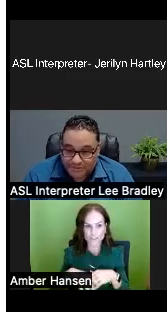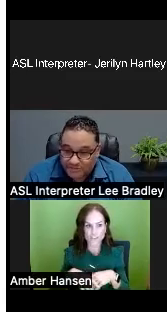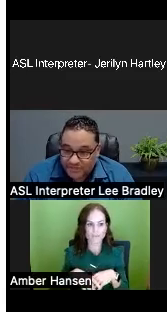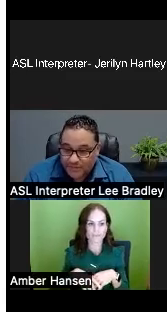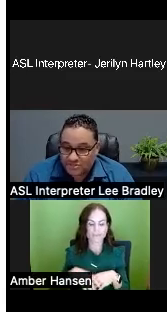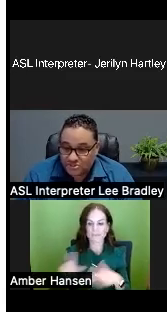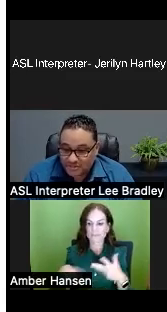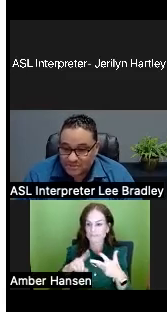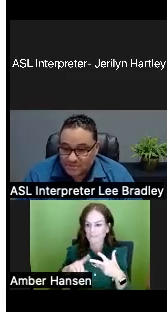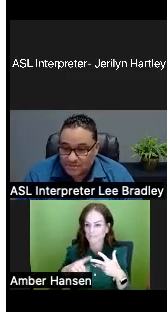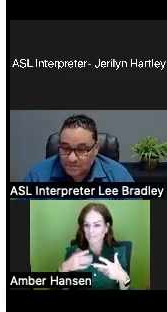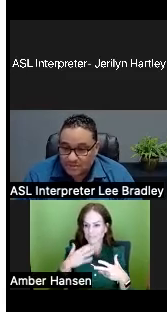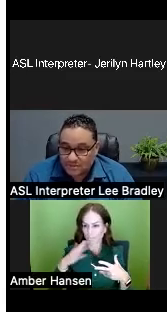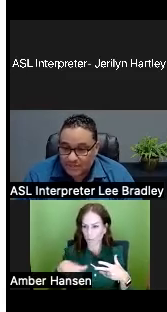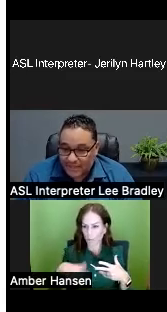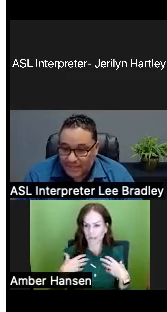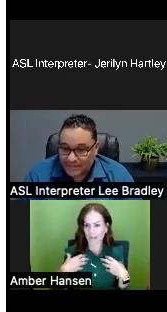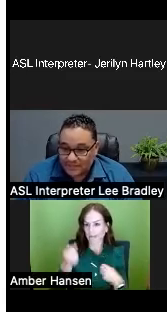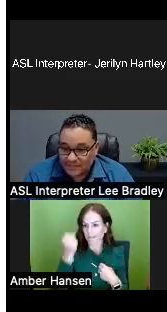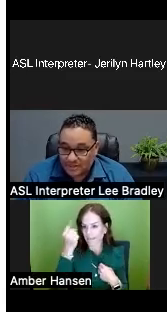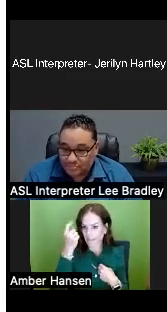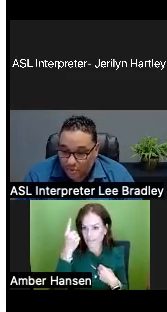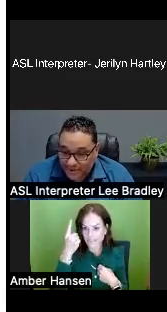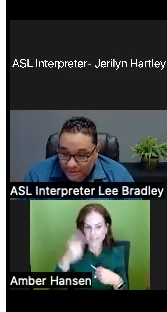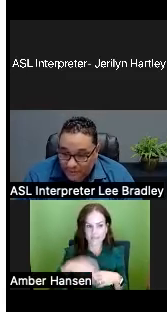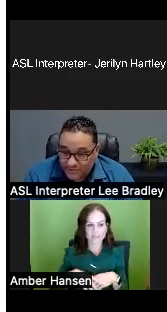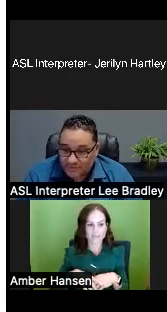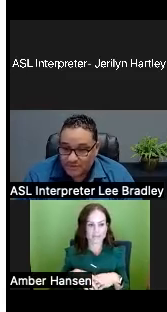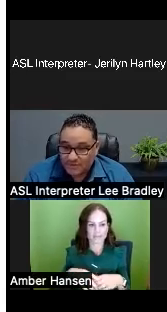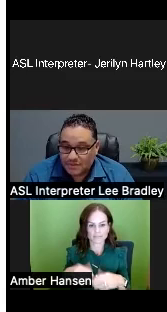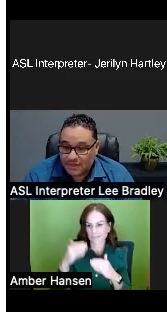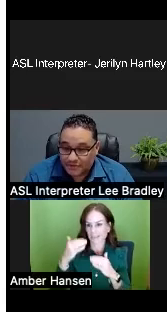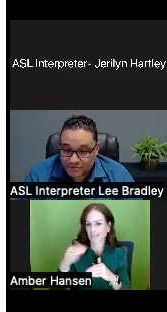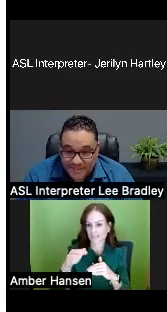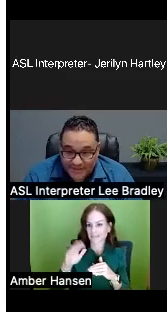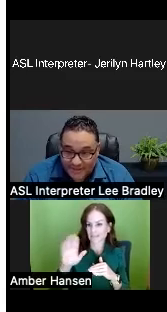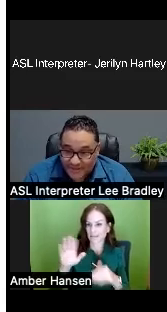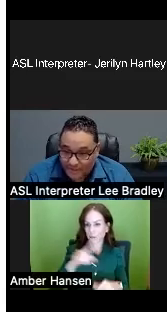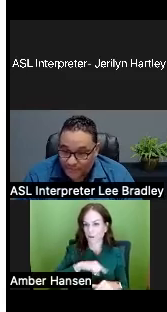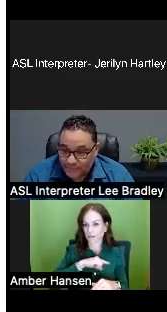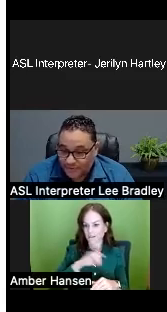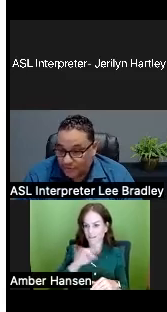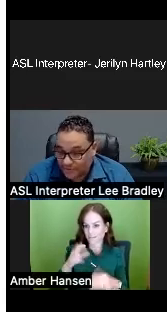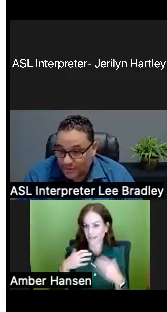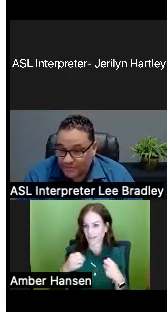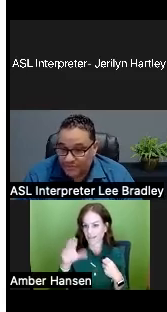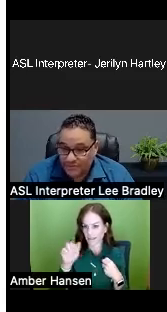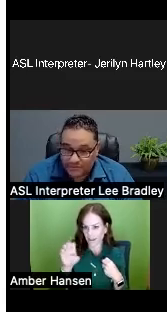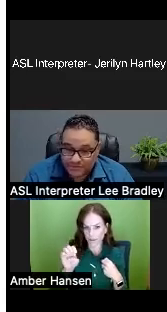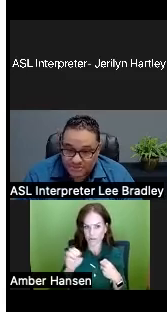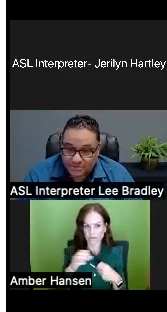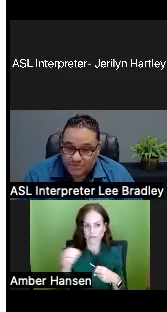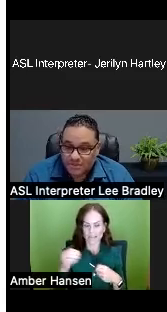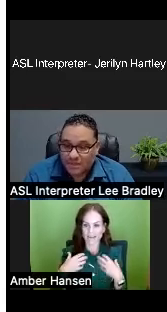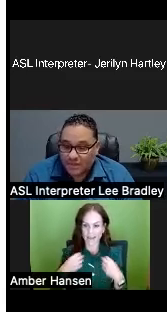build healthy relationships, and poor health, understanding health, their own health and